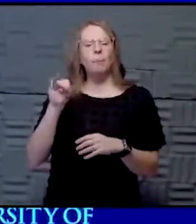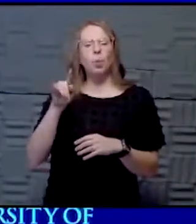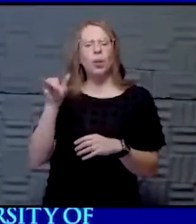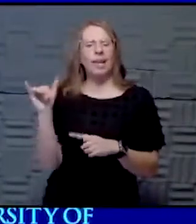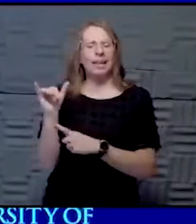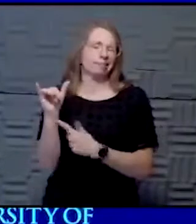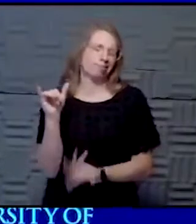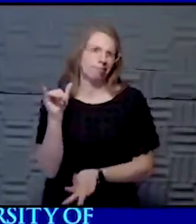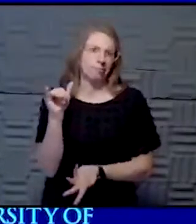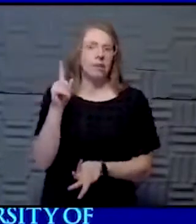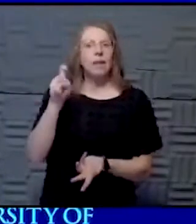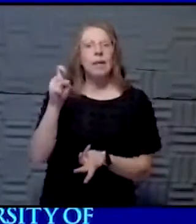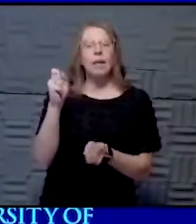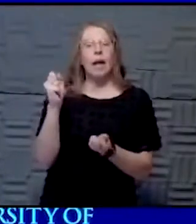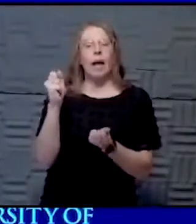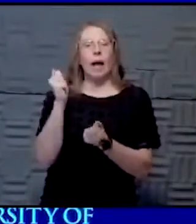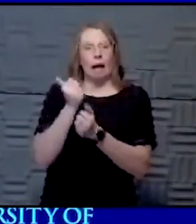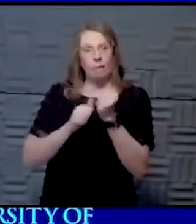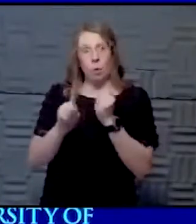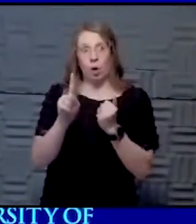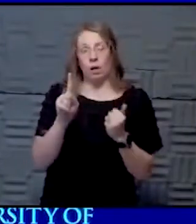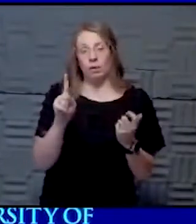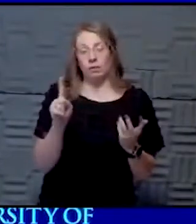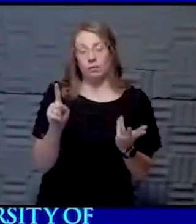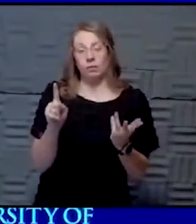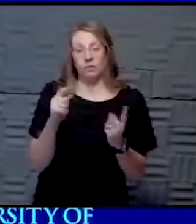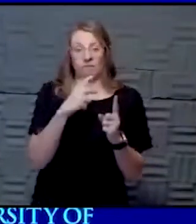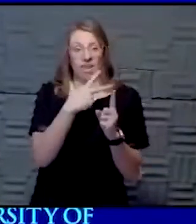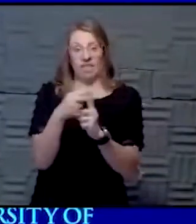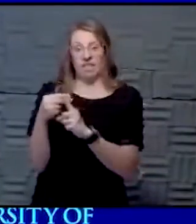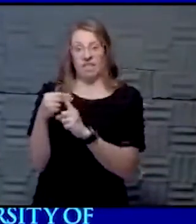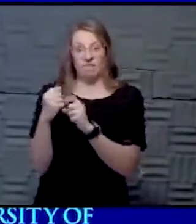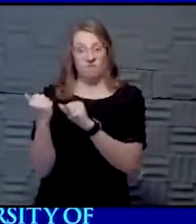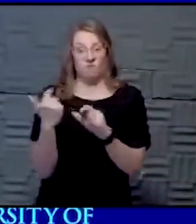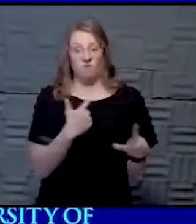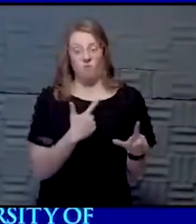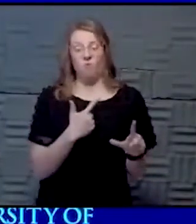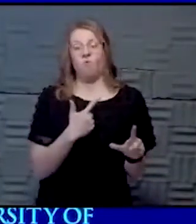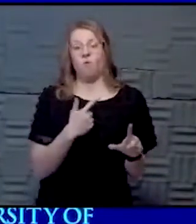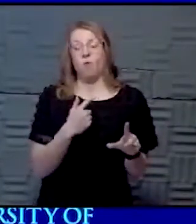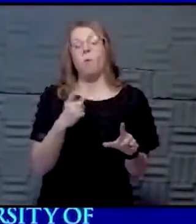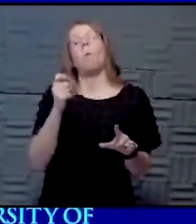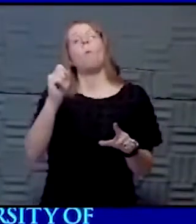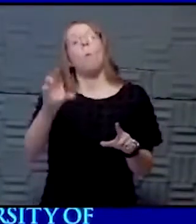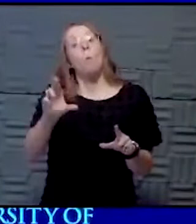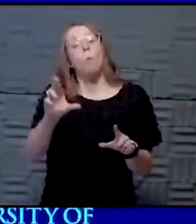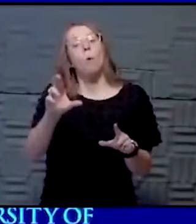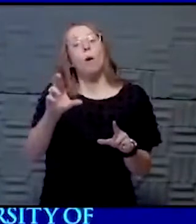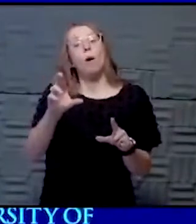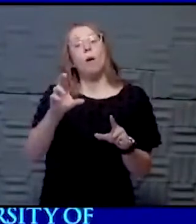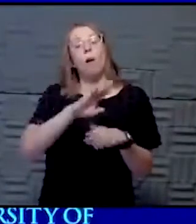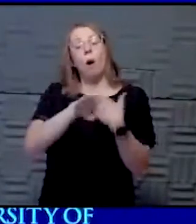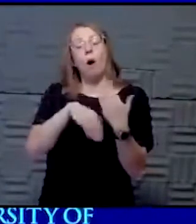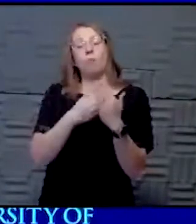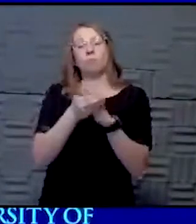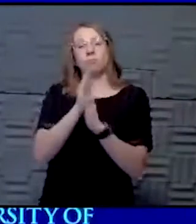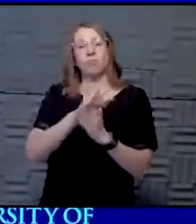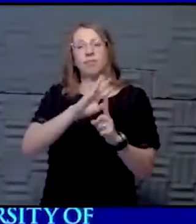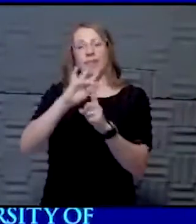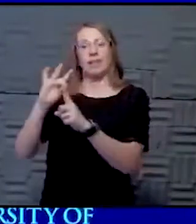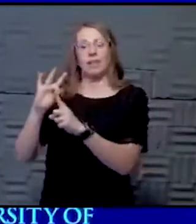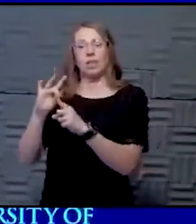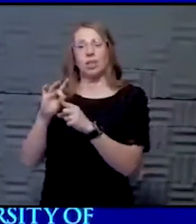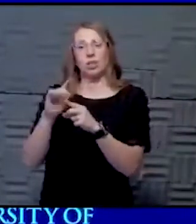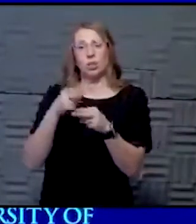that you need to have everybody be vaccinated and or have everybody get sick in a relatively